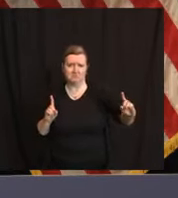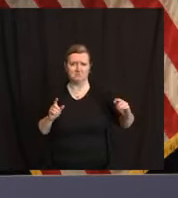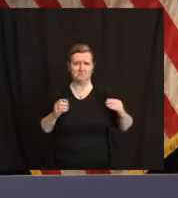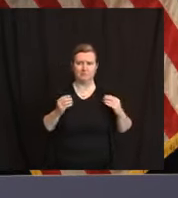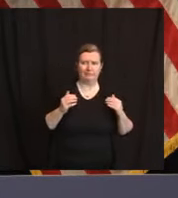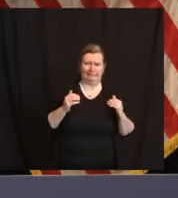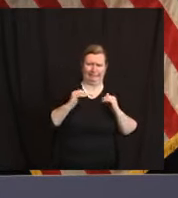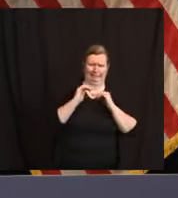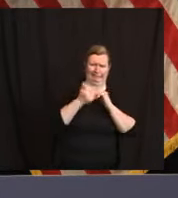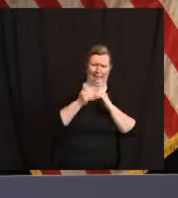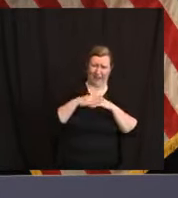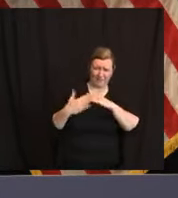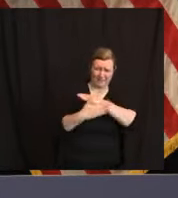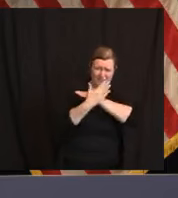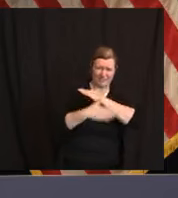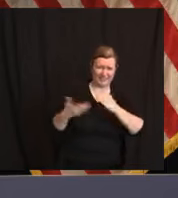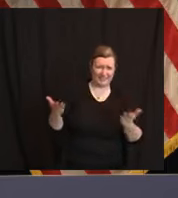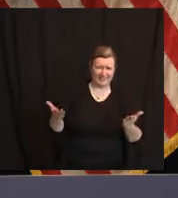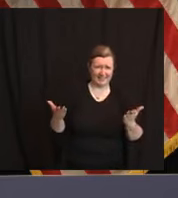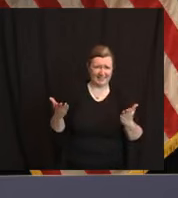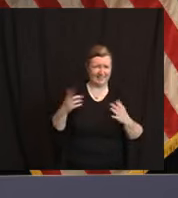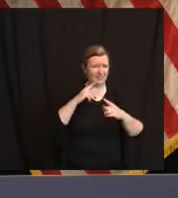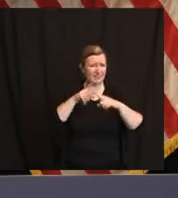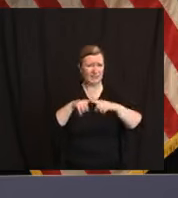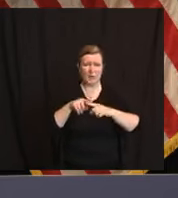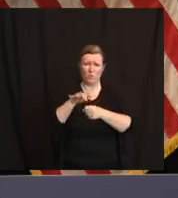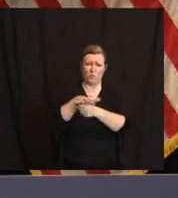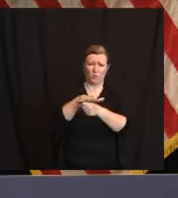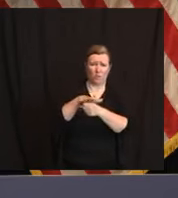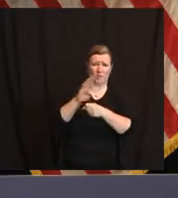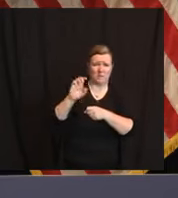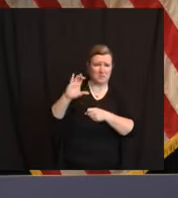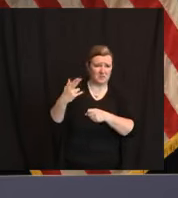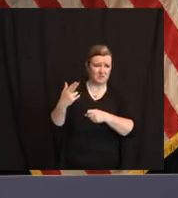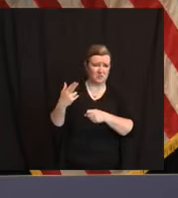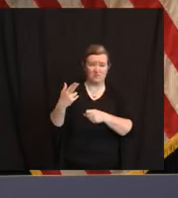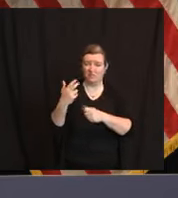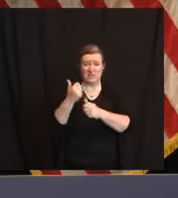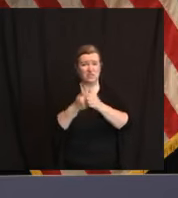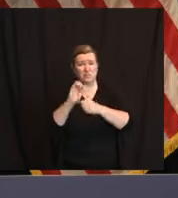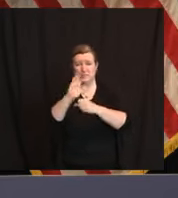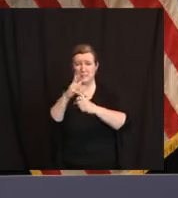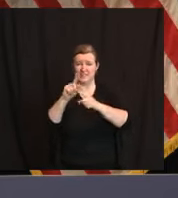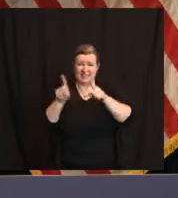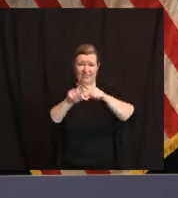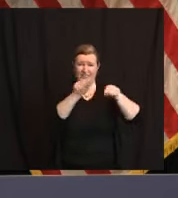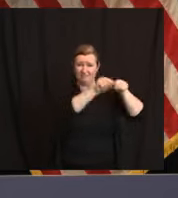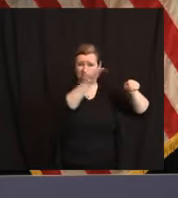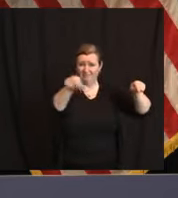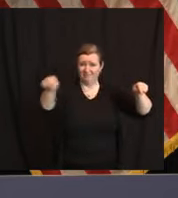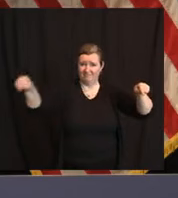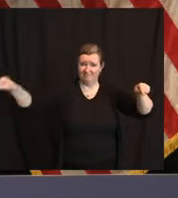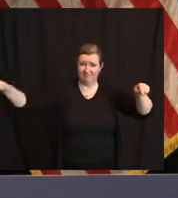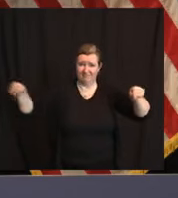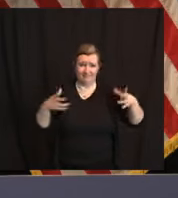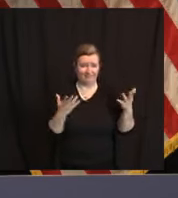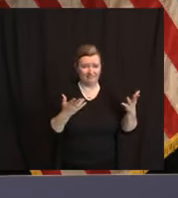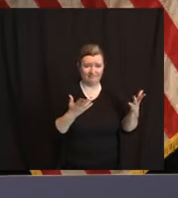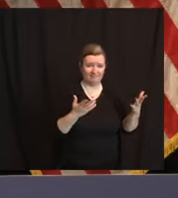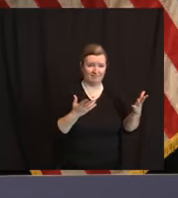to the local jurisdiction, because beaches vary up and down the state, as we know. That said, there's also a requirement in the order